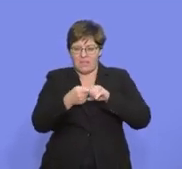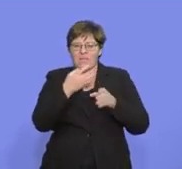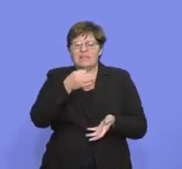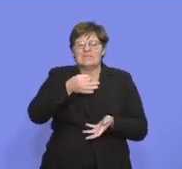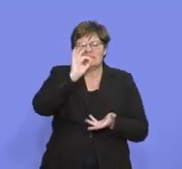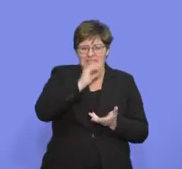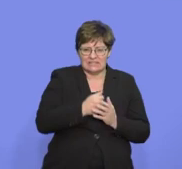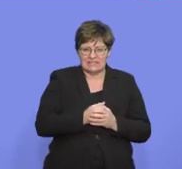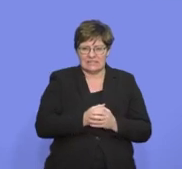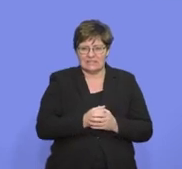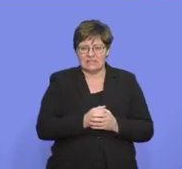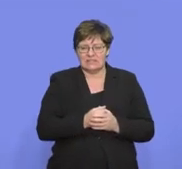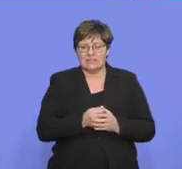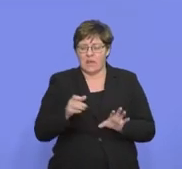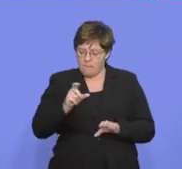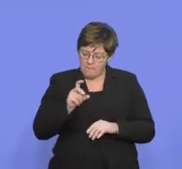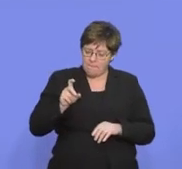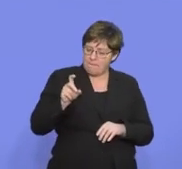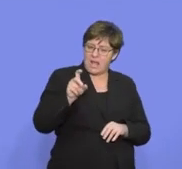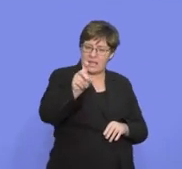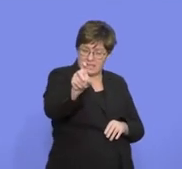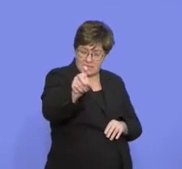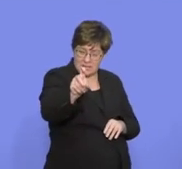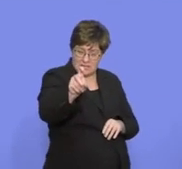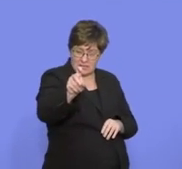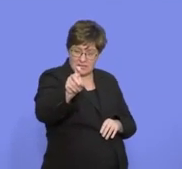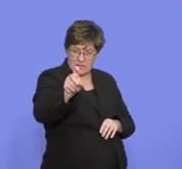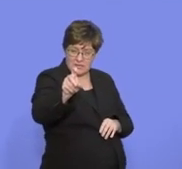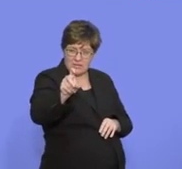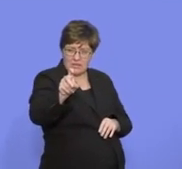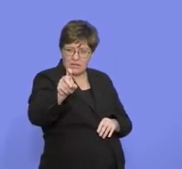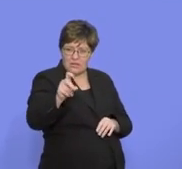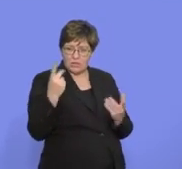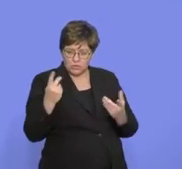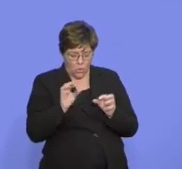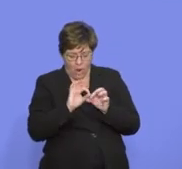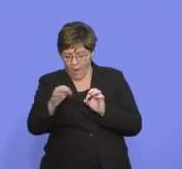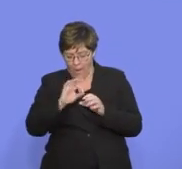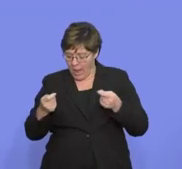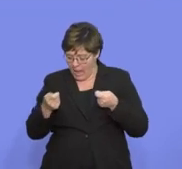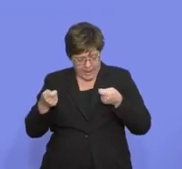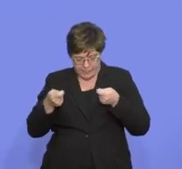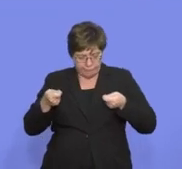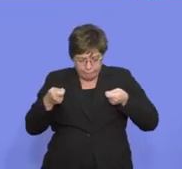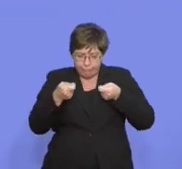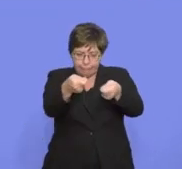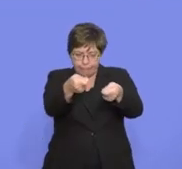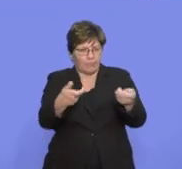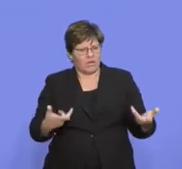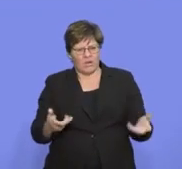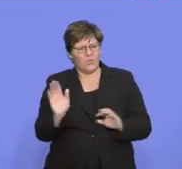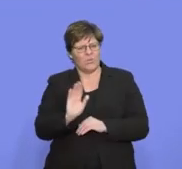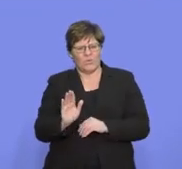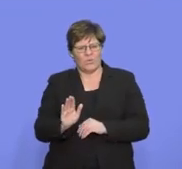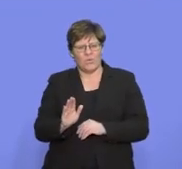example you make tea, you take your kettle and you want to plug it into the wall socket. Do you have copper wires there that you now are putting into